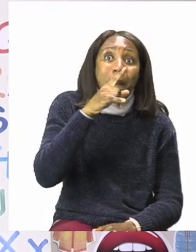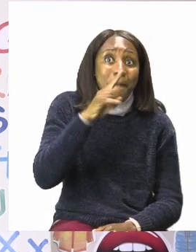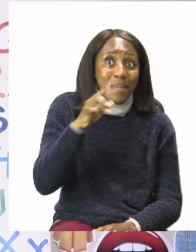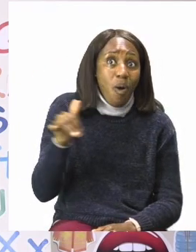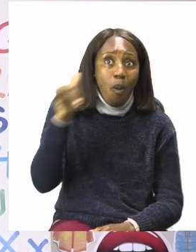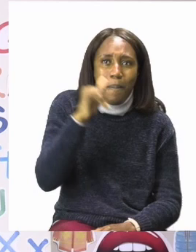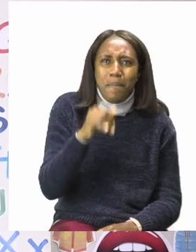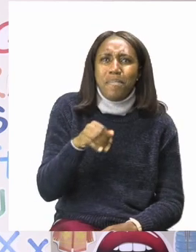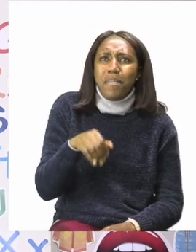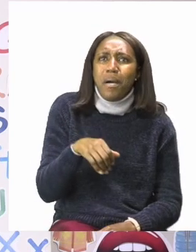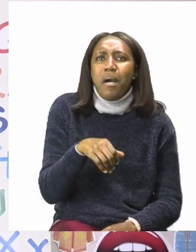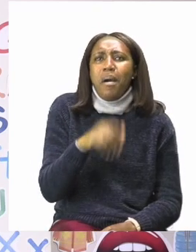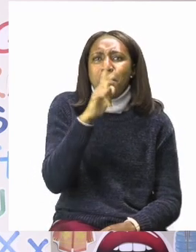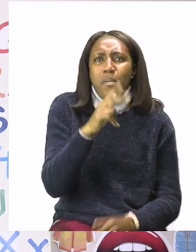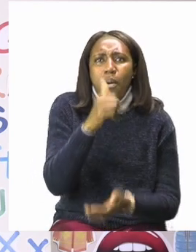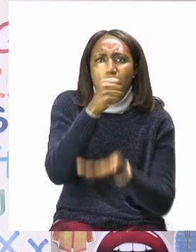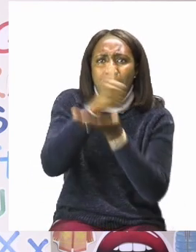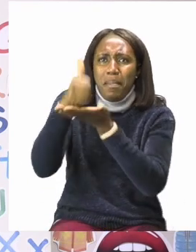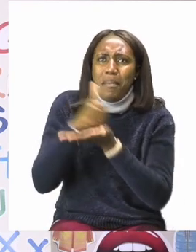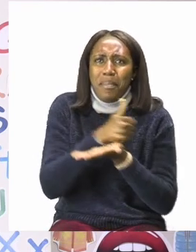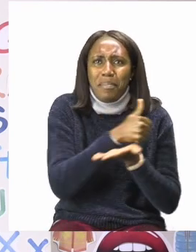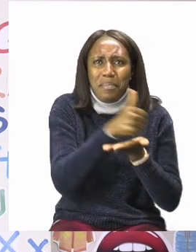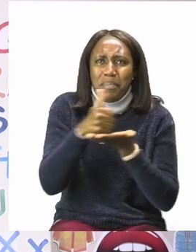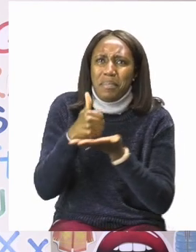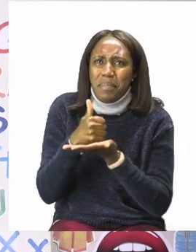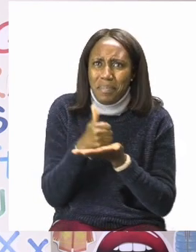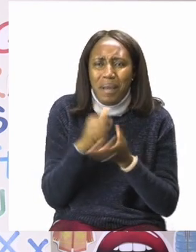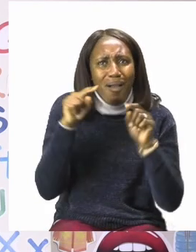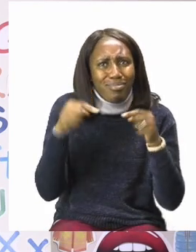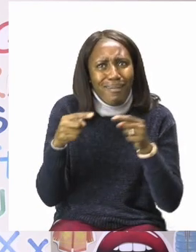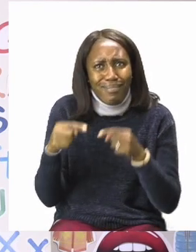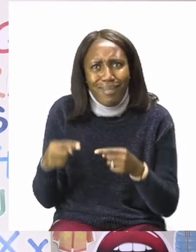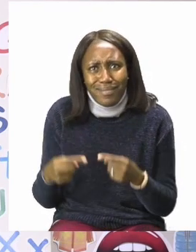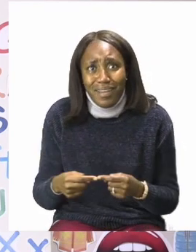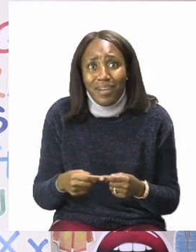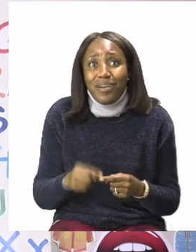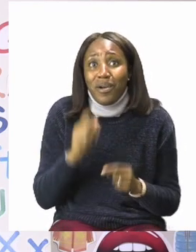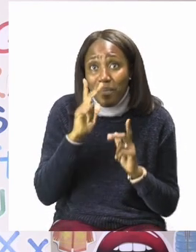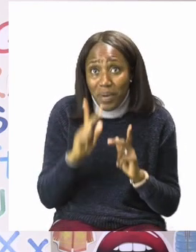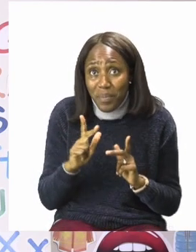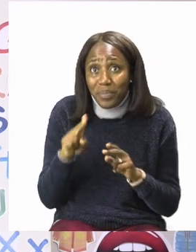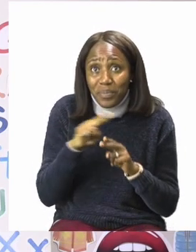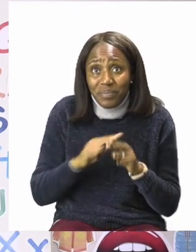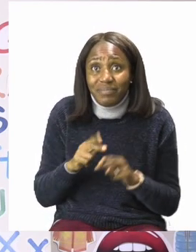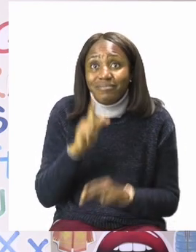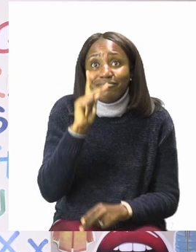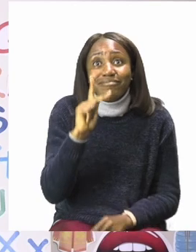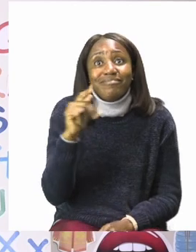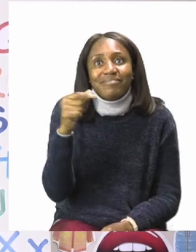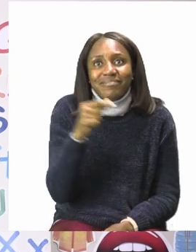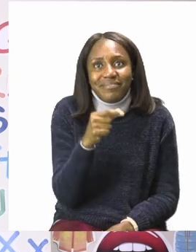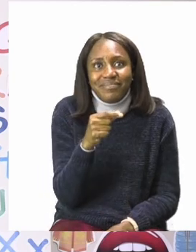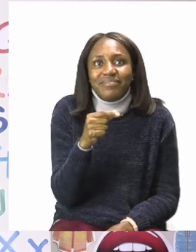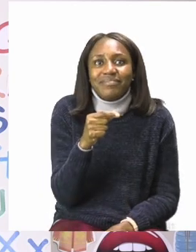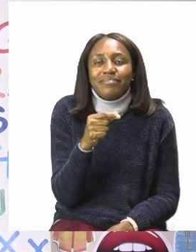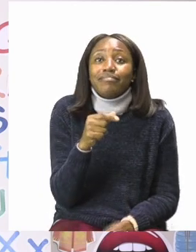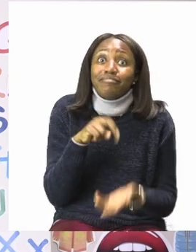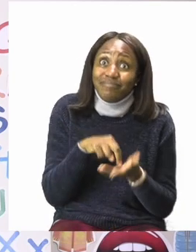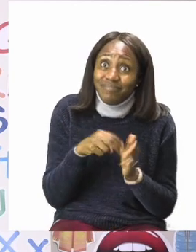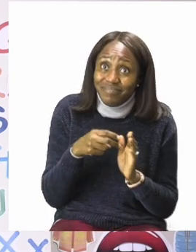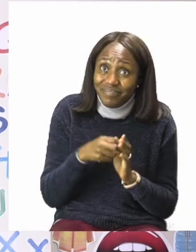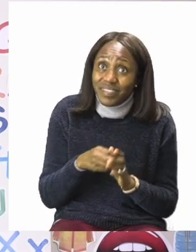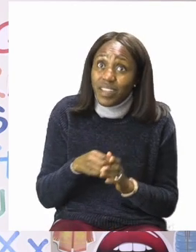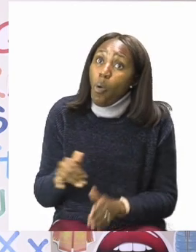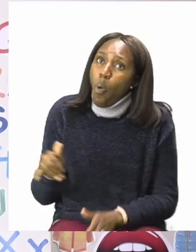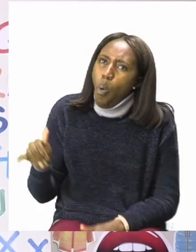are people and packages, and people are measured in kilograms. So that means in order for